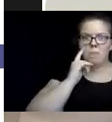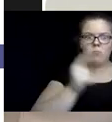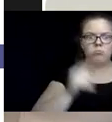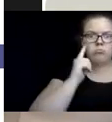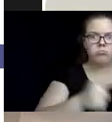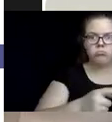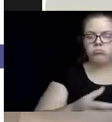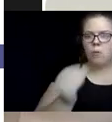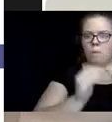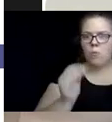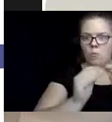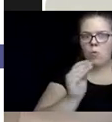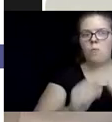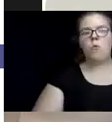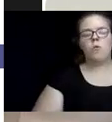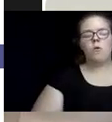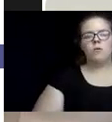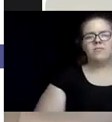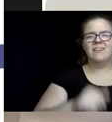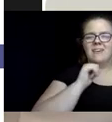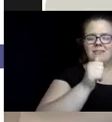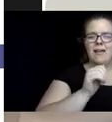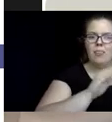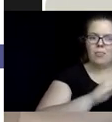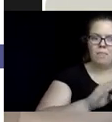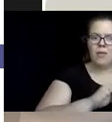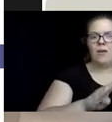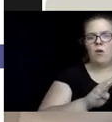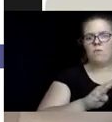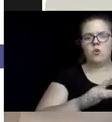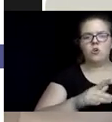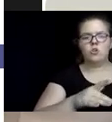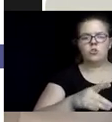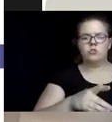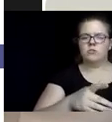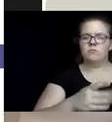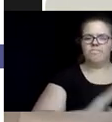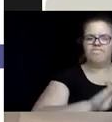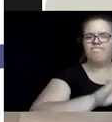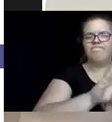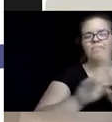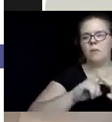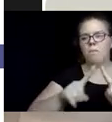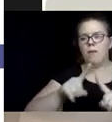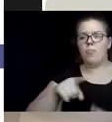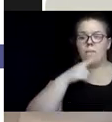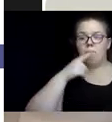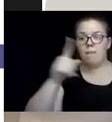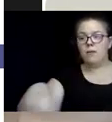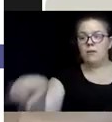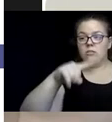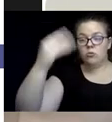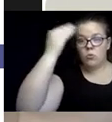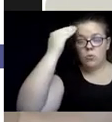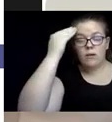not ageist and ableist attitudes and behaviors that are on the rise, it's the public's awareness and outrage about these types of stigma